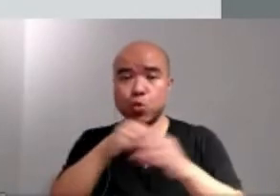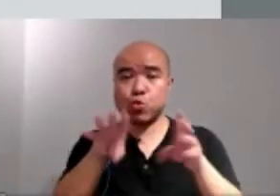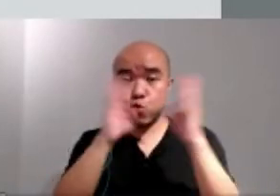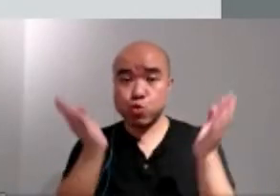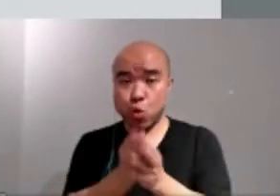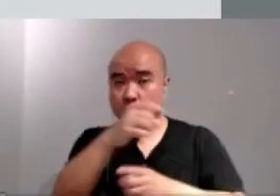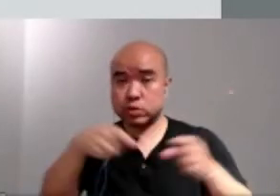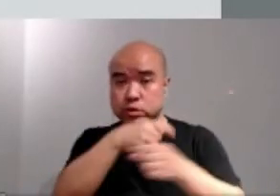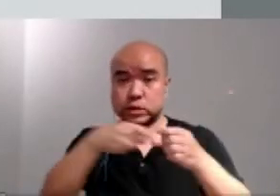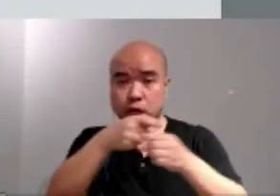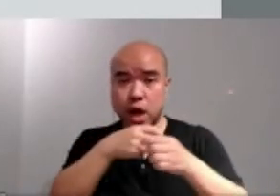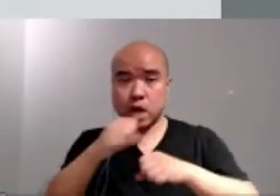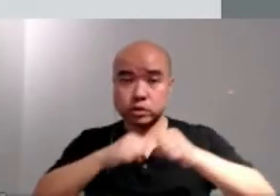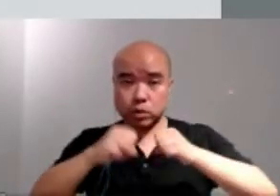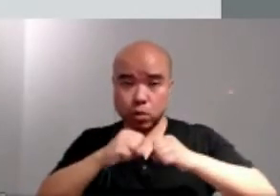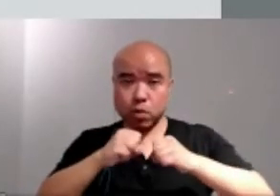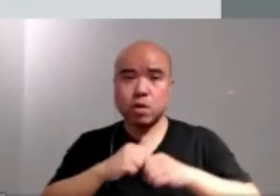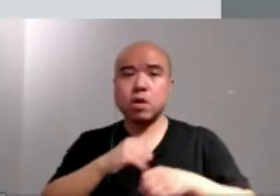and age.